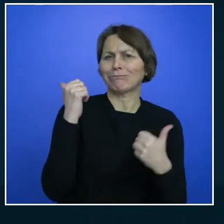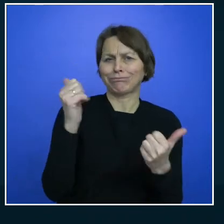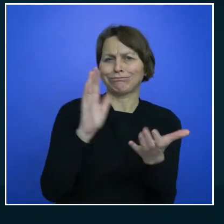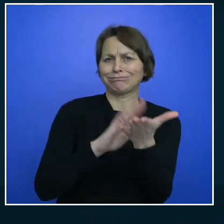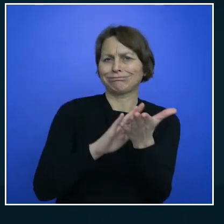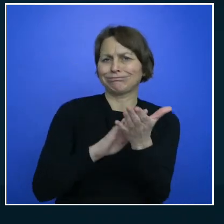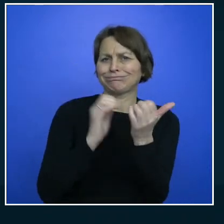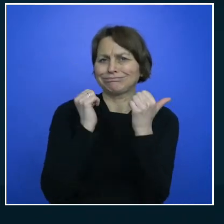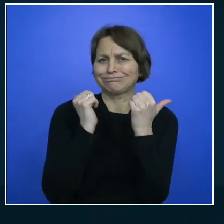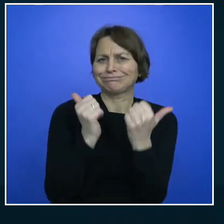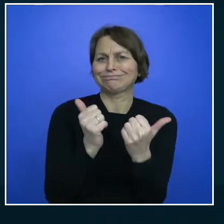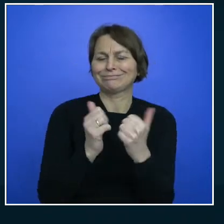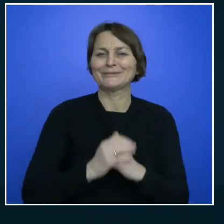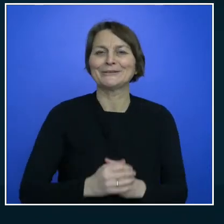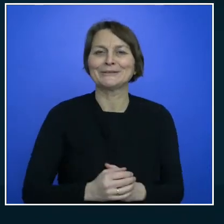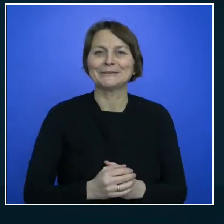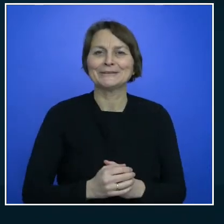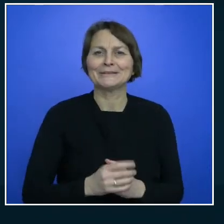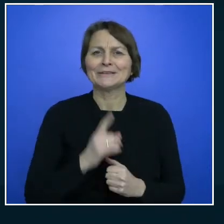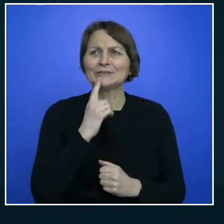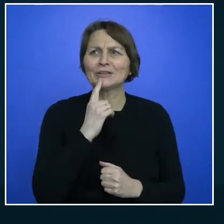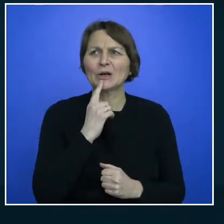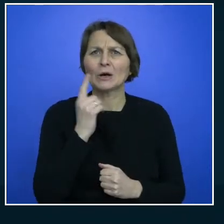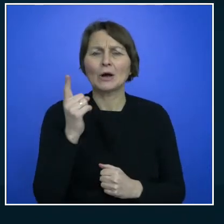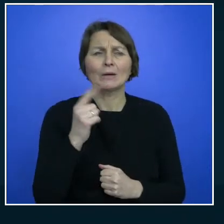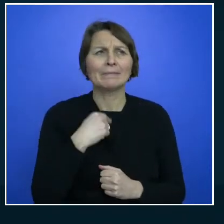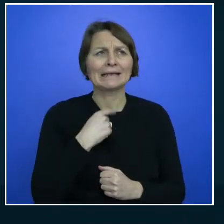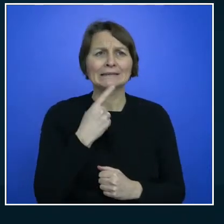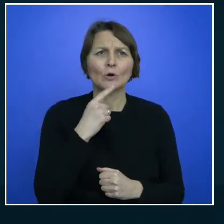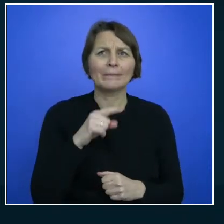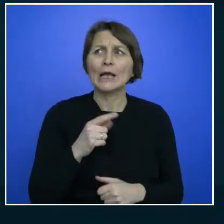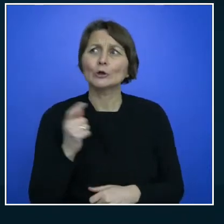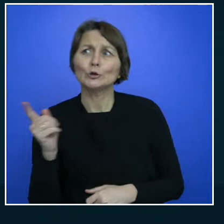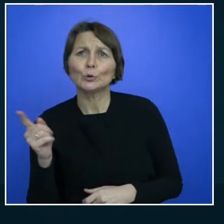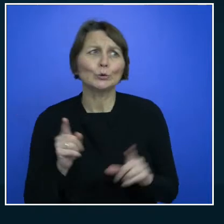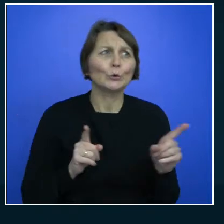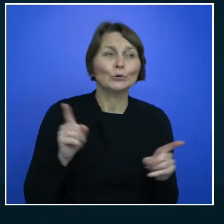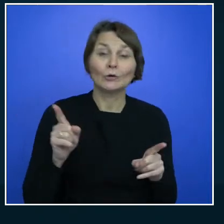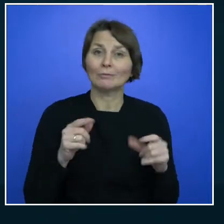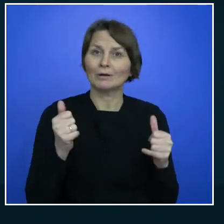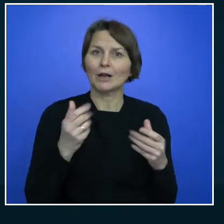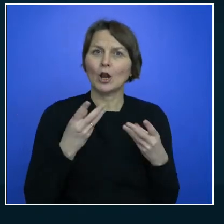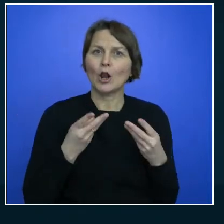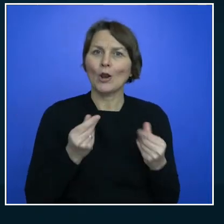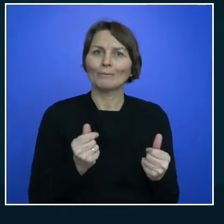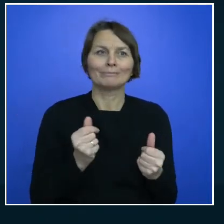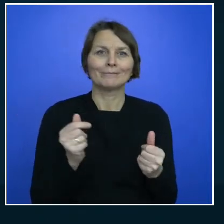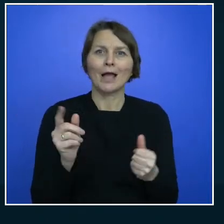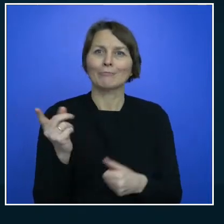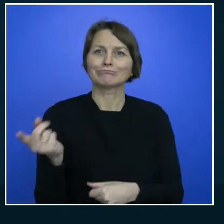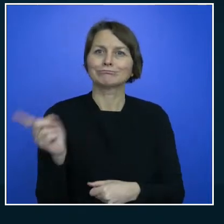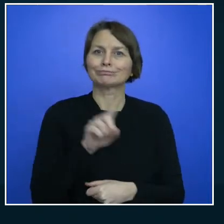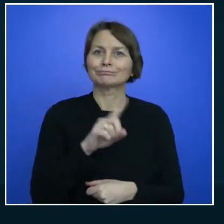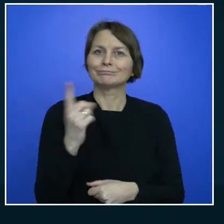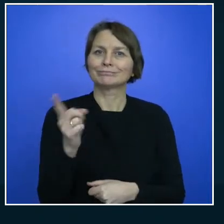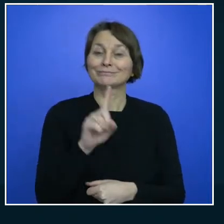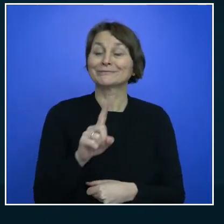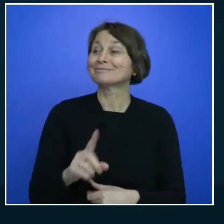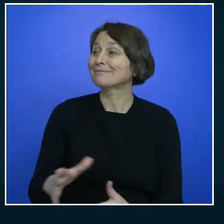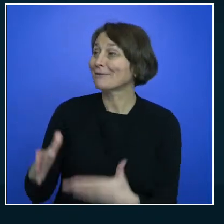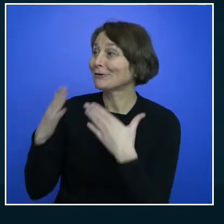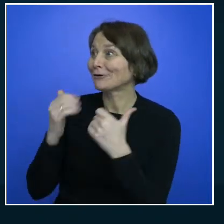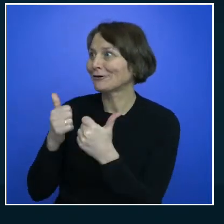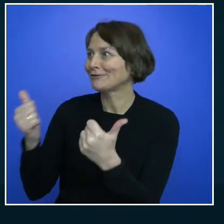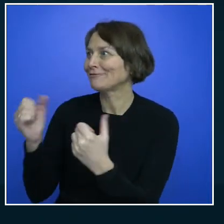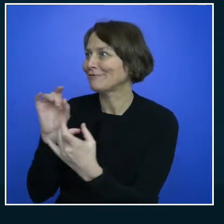always see these awkward handovers, and you did it brilliantly. It was a very good session. Thank you. Really nice. Yeah, That's awesome feedback. So thank you for